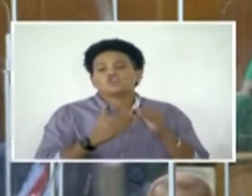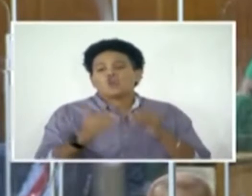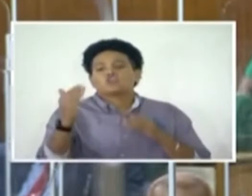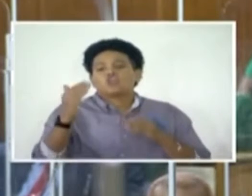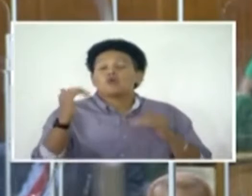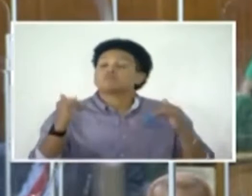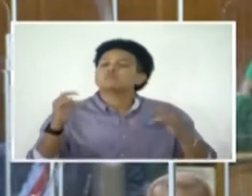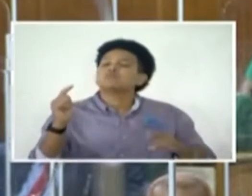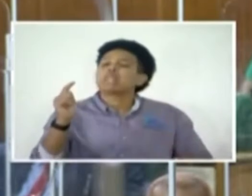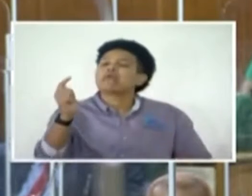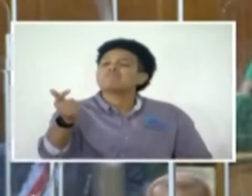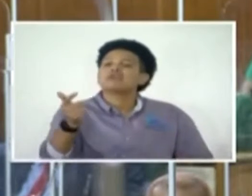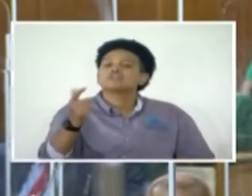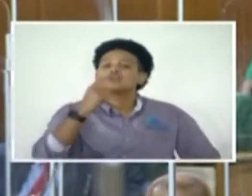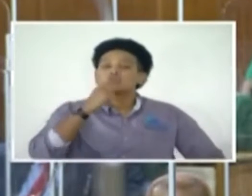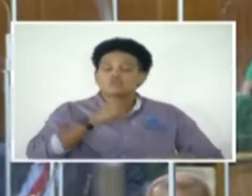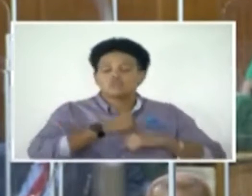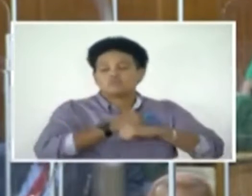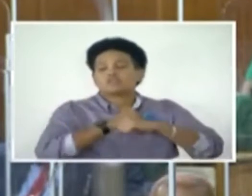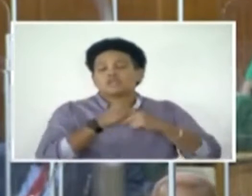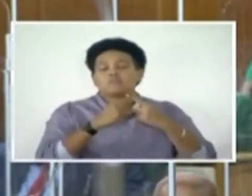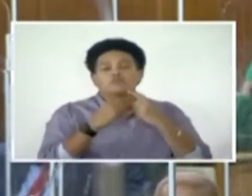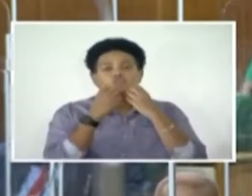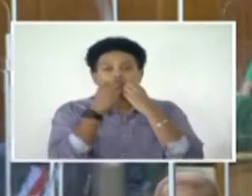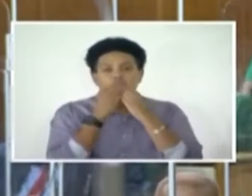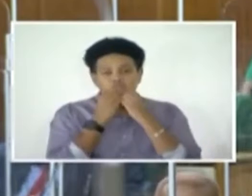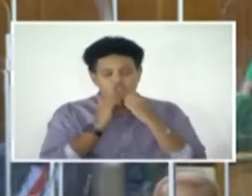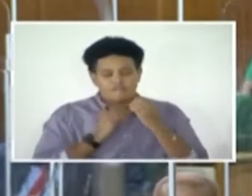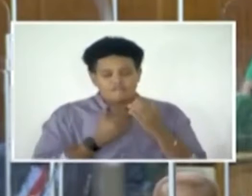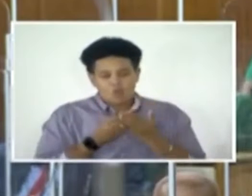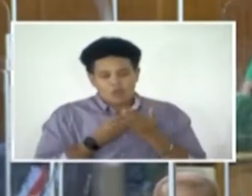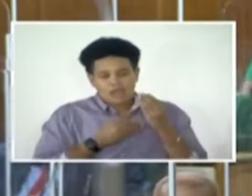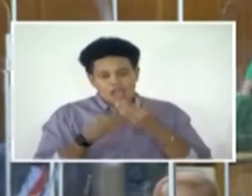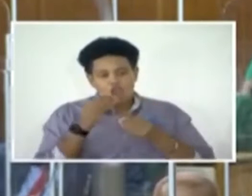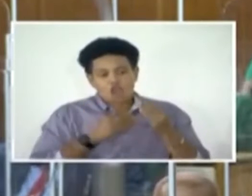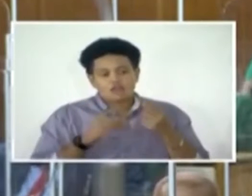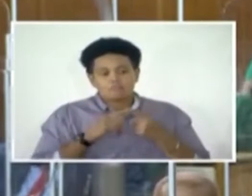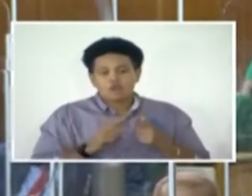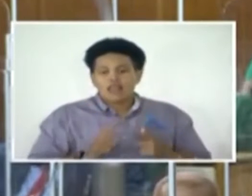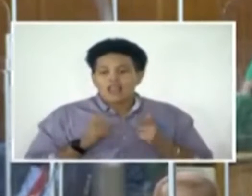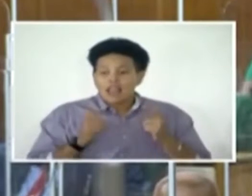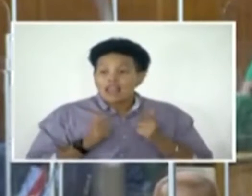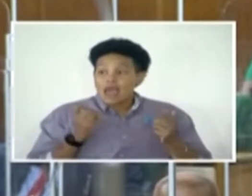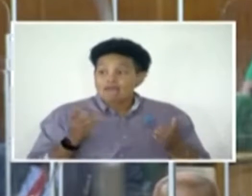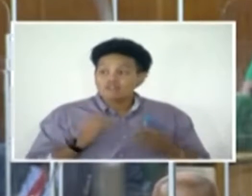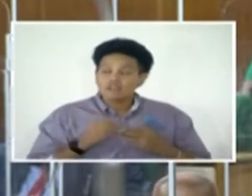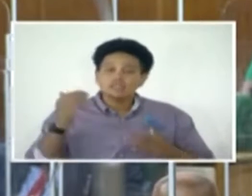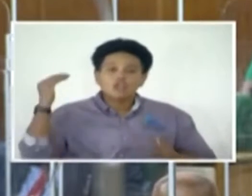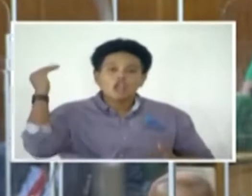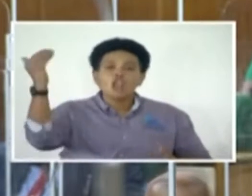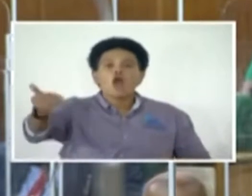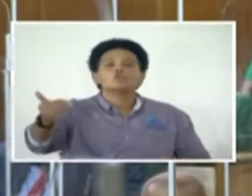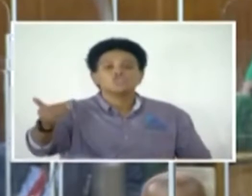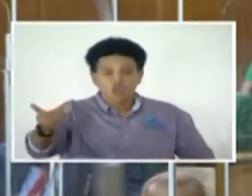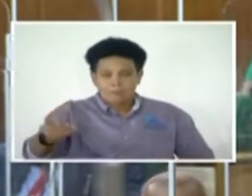Which eventually protects and preserve our economy and livelihoods in the long term.